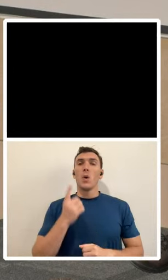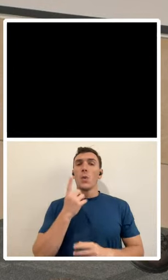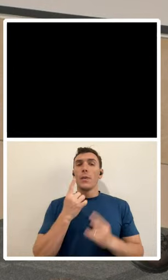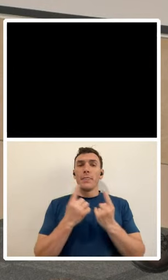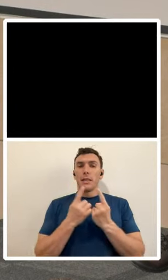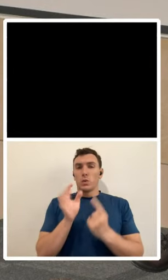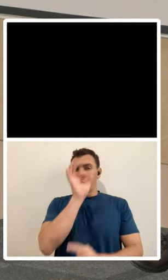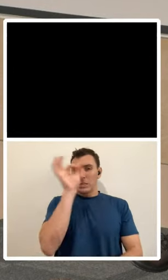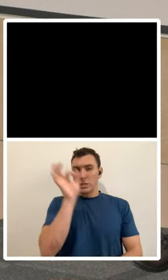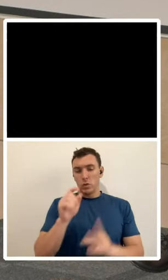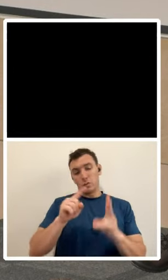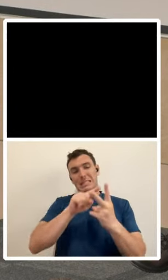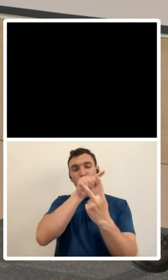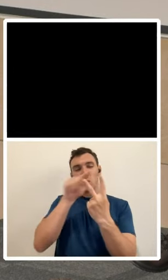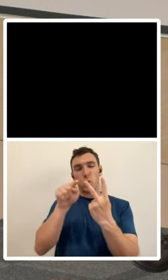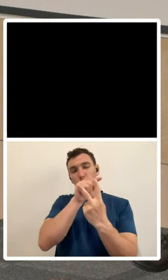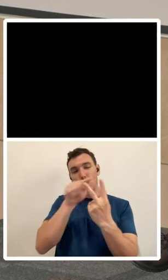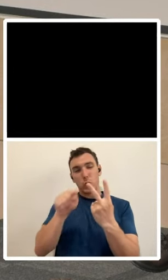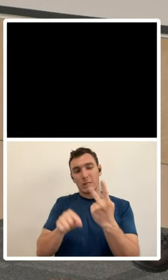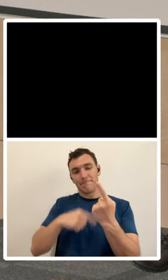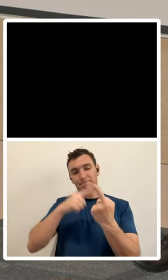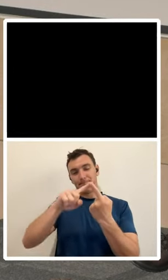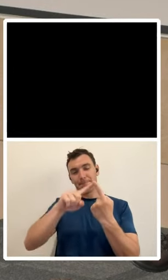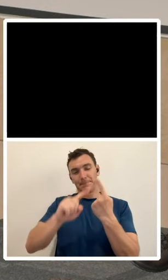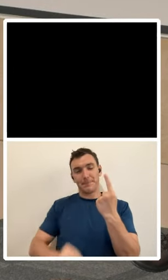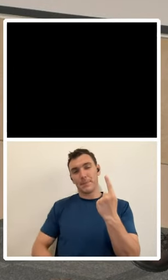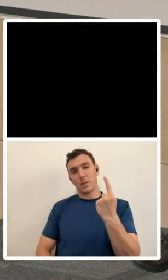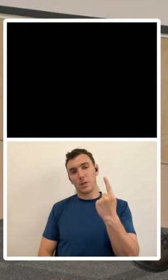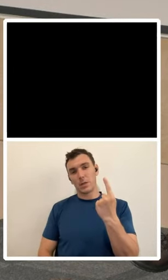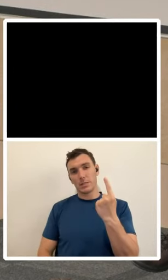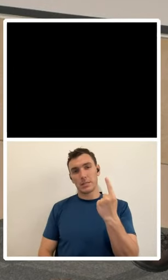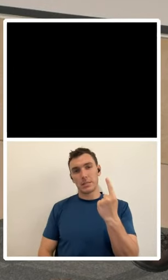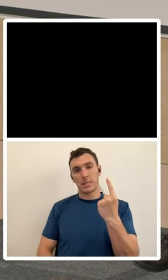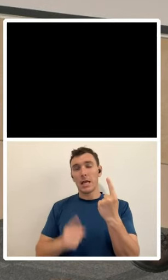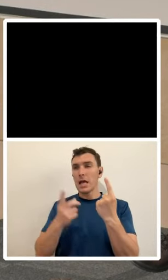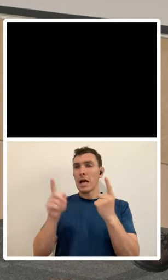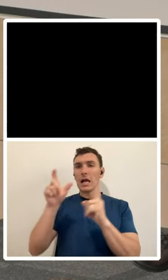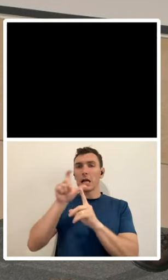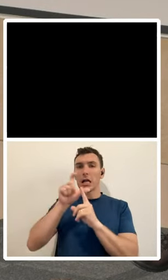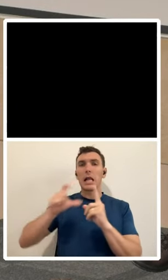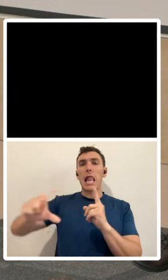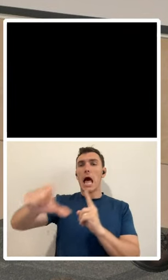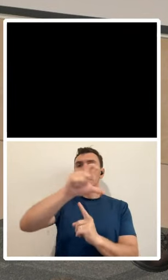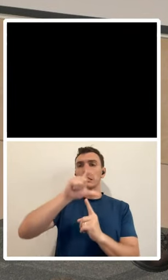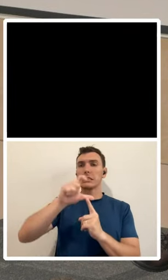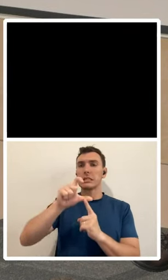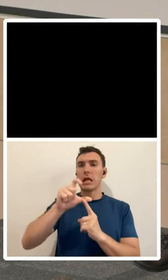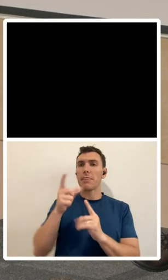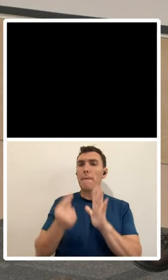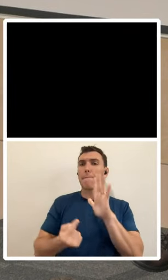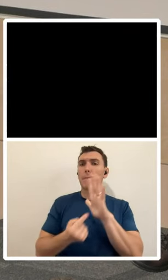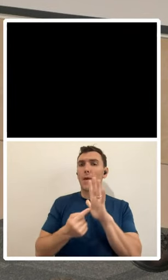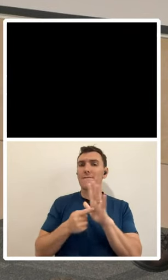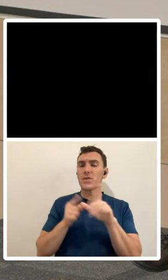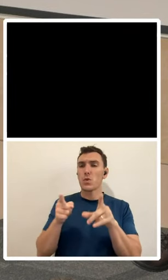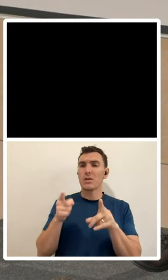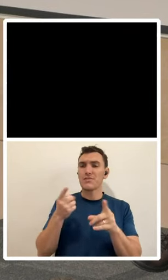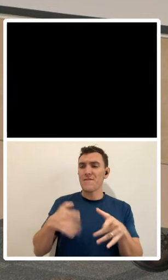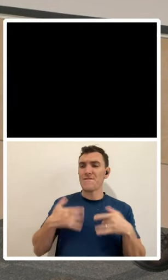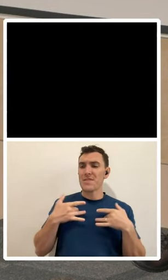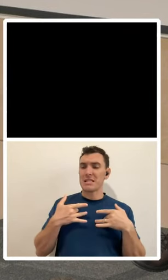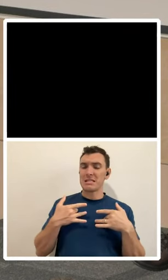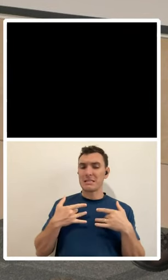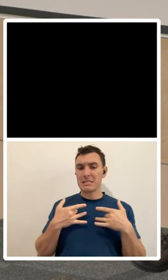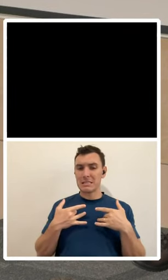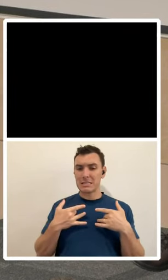is, how important is class identity to you? Do you feel yourself actively as a working class boy, or is the kind of